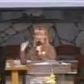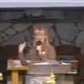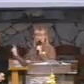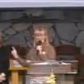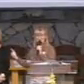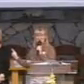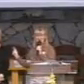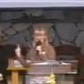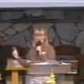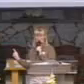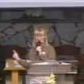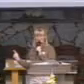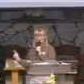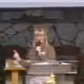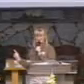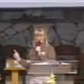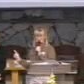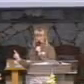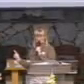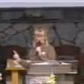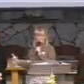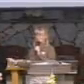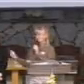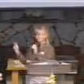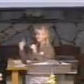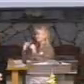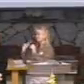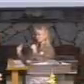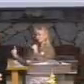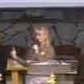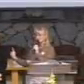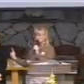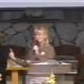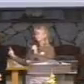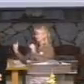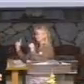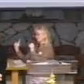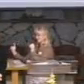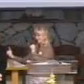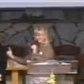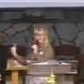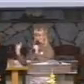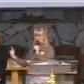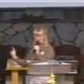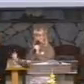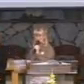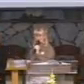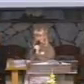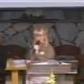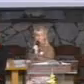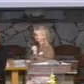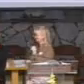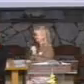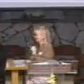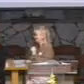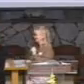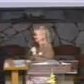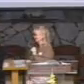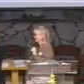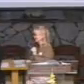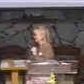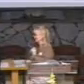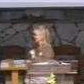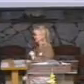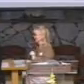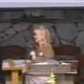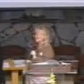He has 10 seconds to find his. But he has to close his Bible and recite the verse. What? my God.